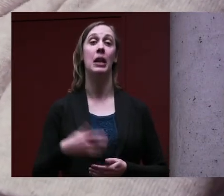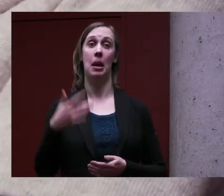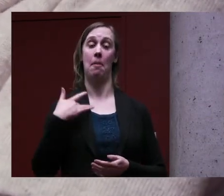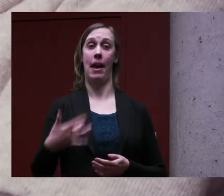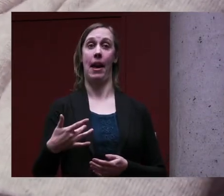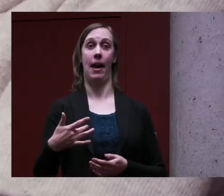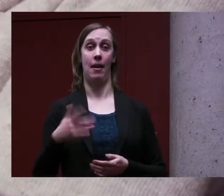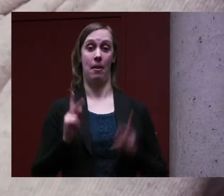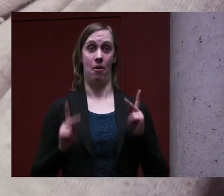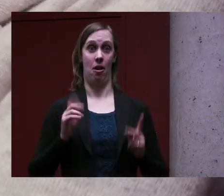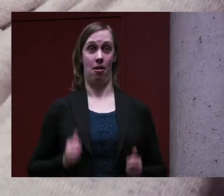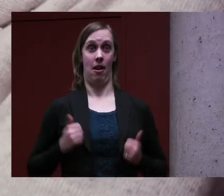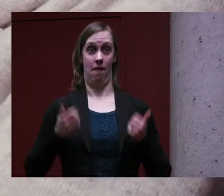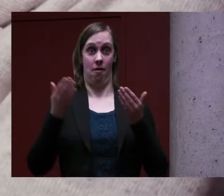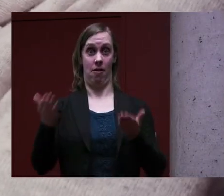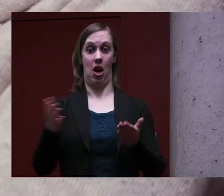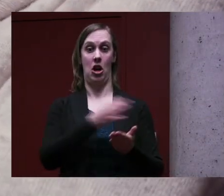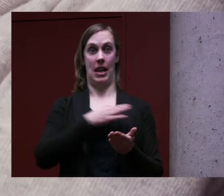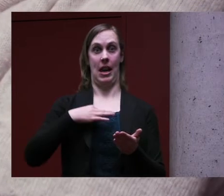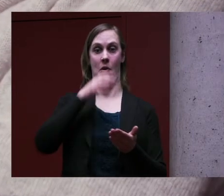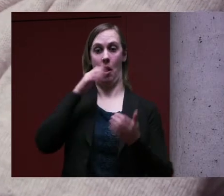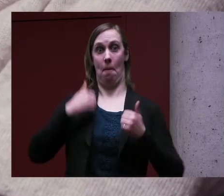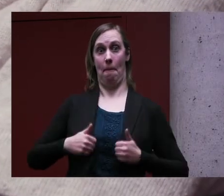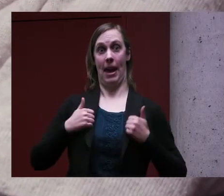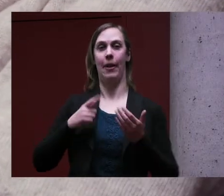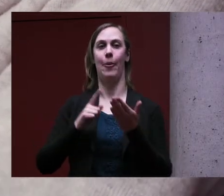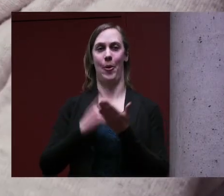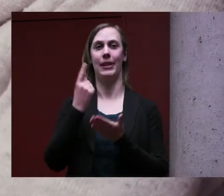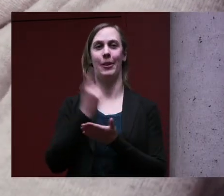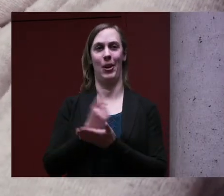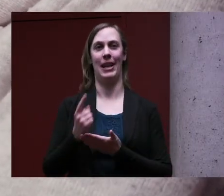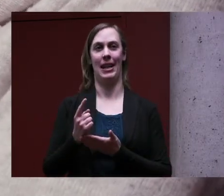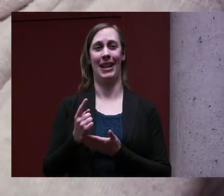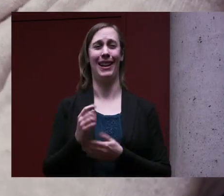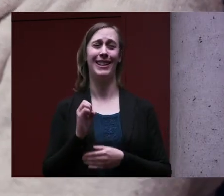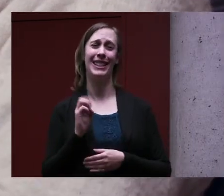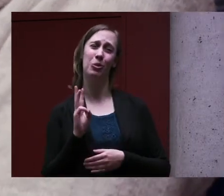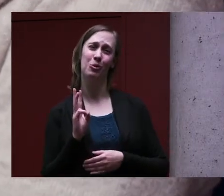a week. I have one thing to say to that. Two.